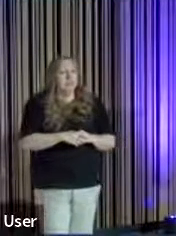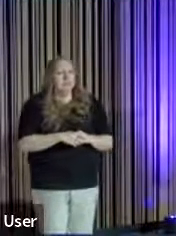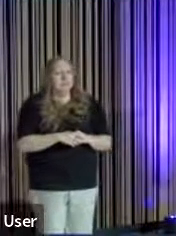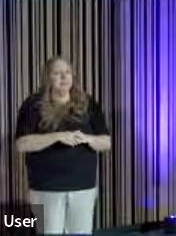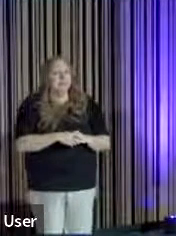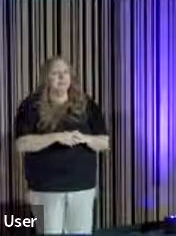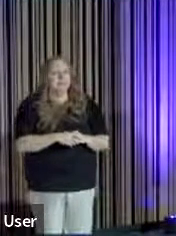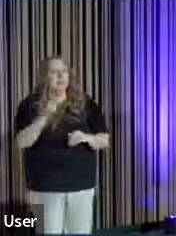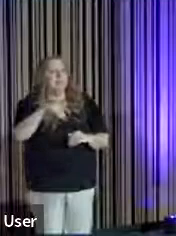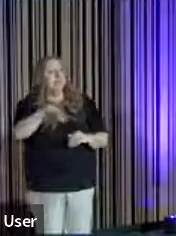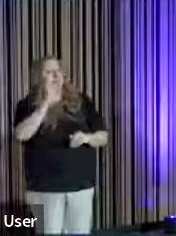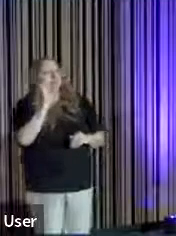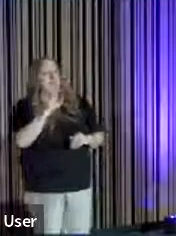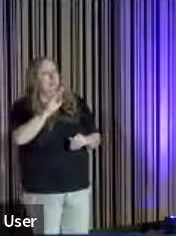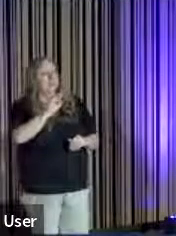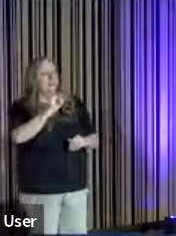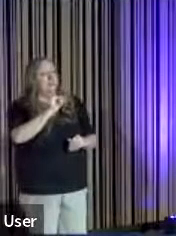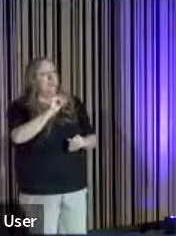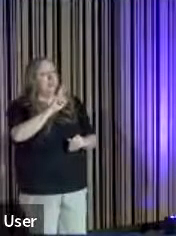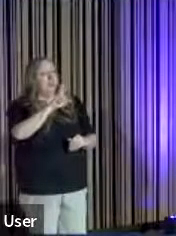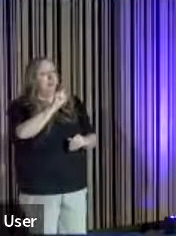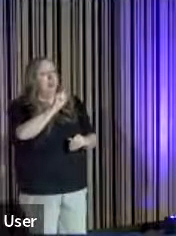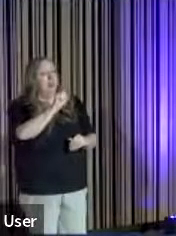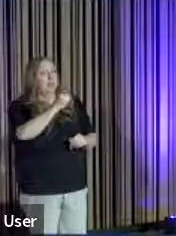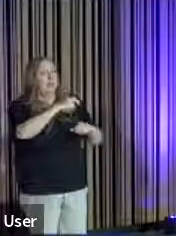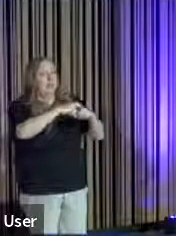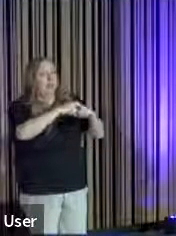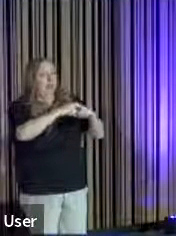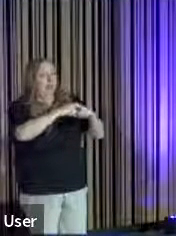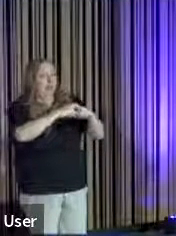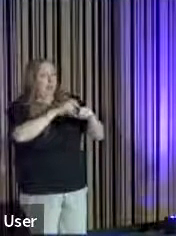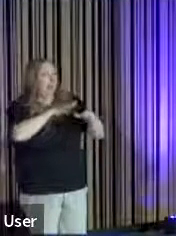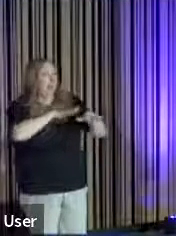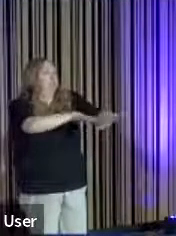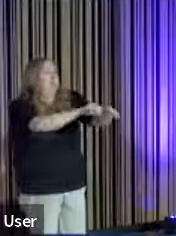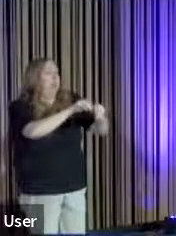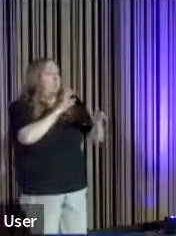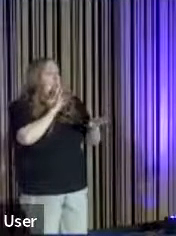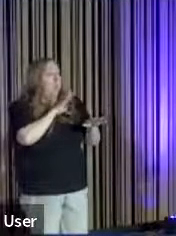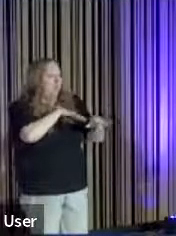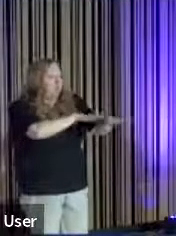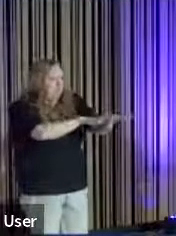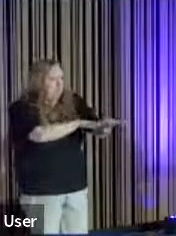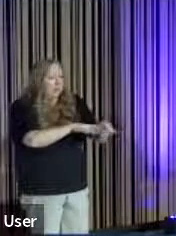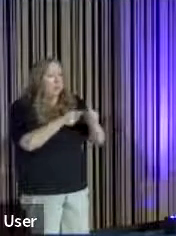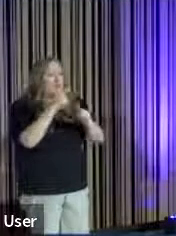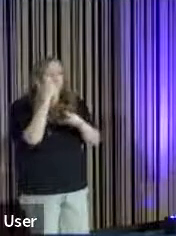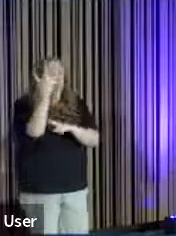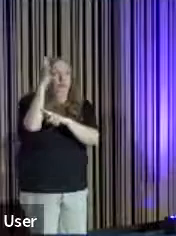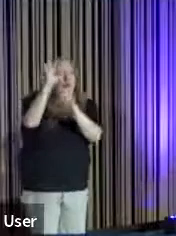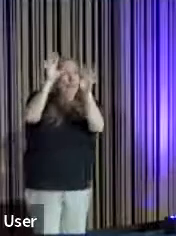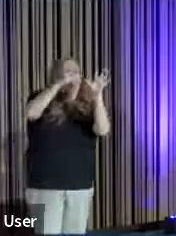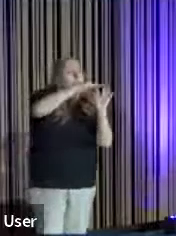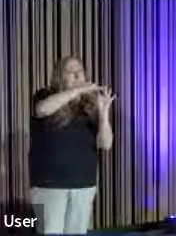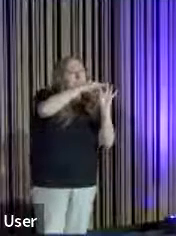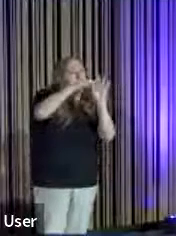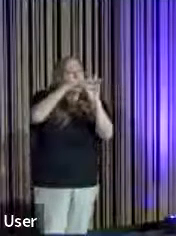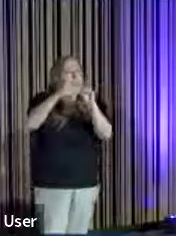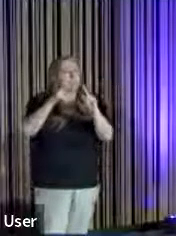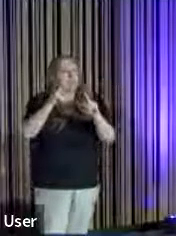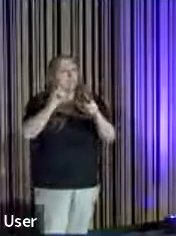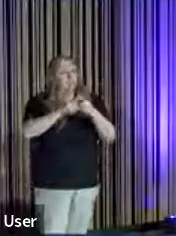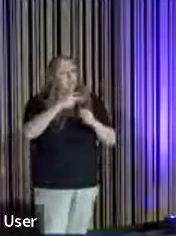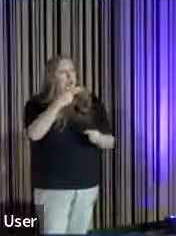Myris viridae, which are widespread throughout the oceans. And they ended up, from this phylogenetic tree, you can see, linked to the herpes